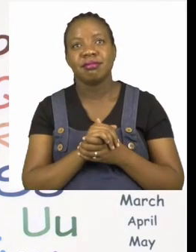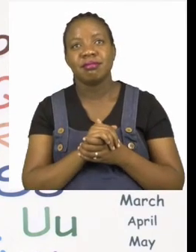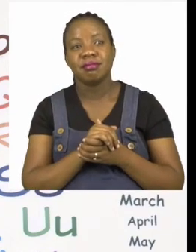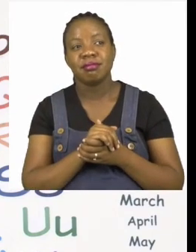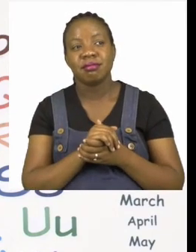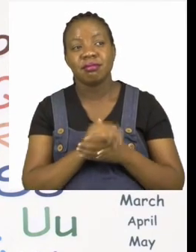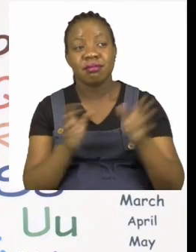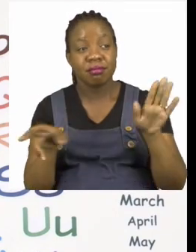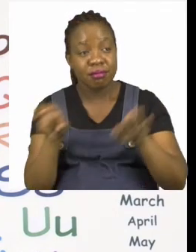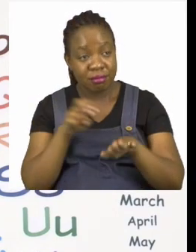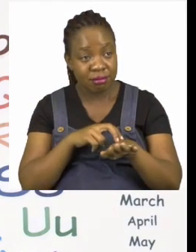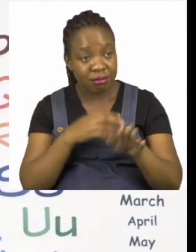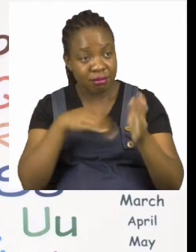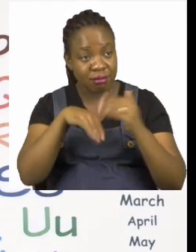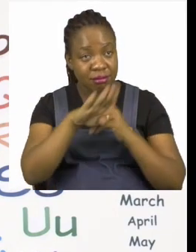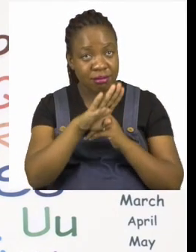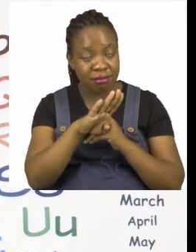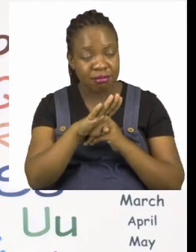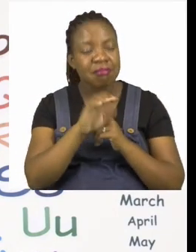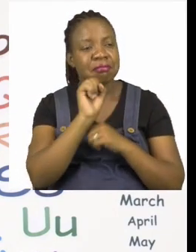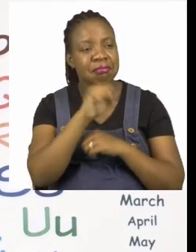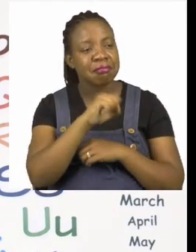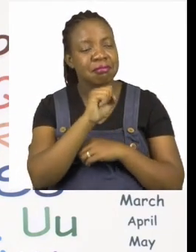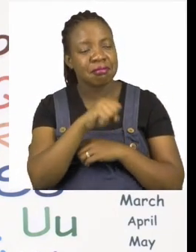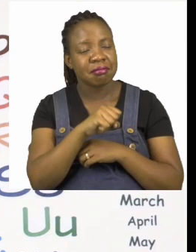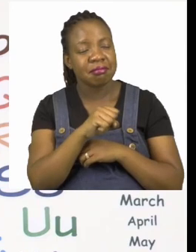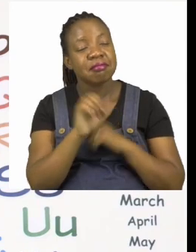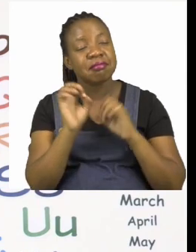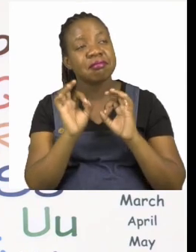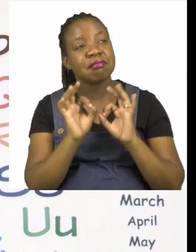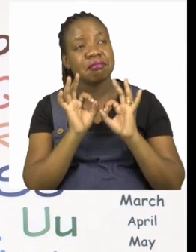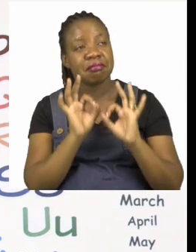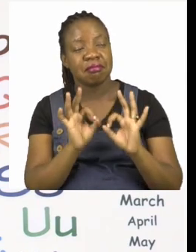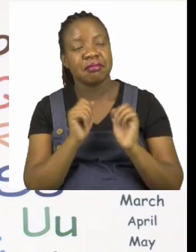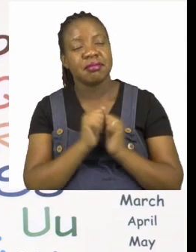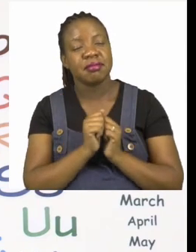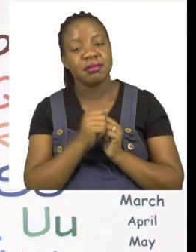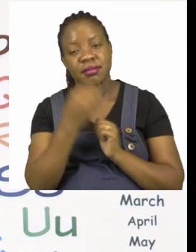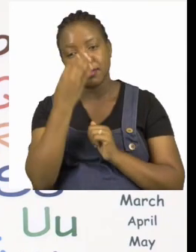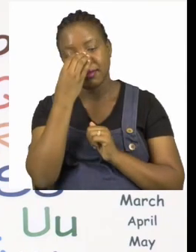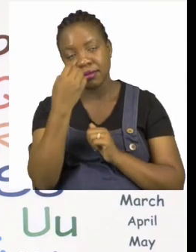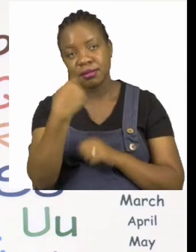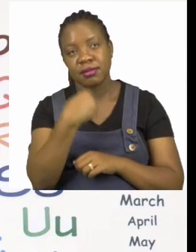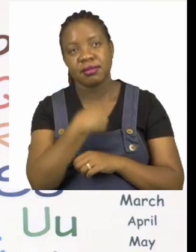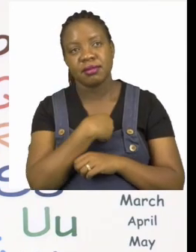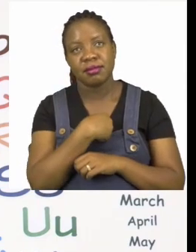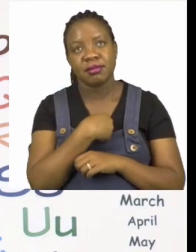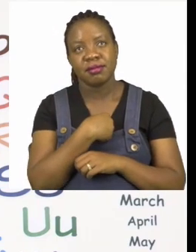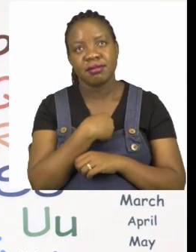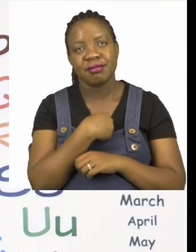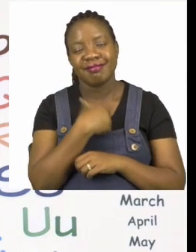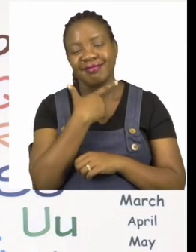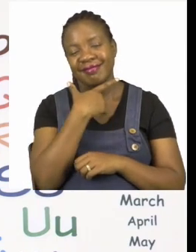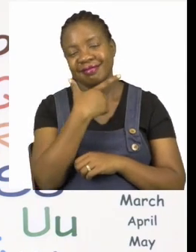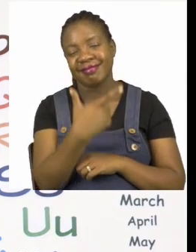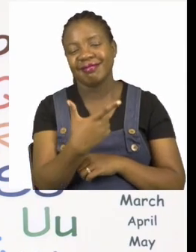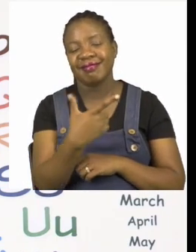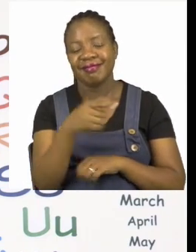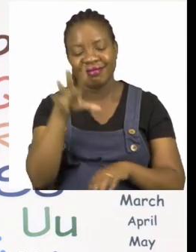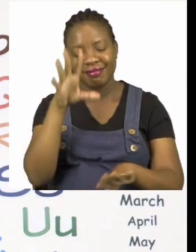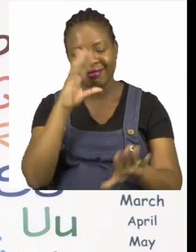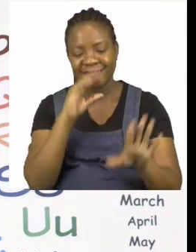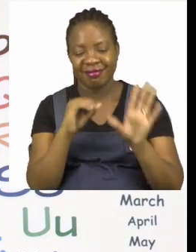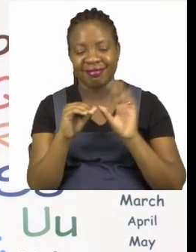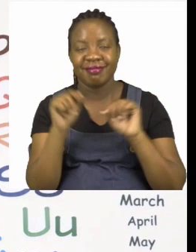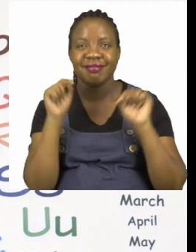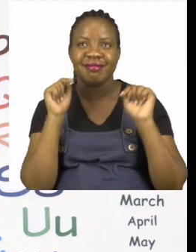to the park? Wonderful. So, from Sashi and I, we would like to say thank you for joining